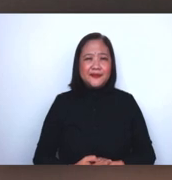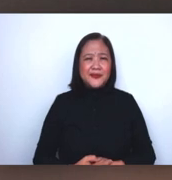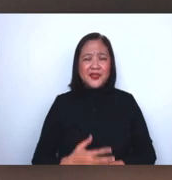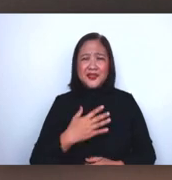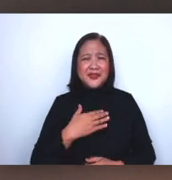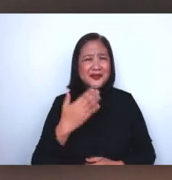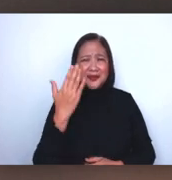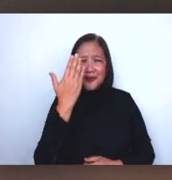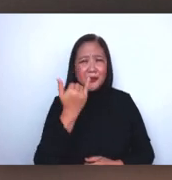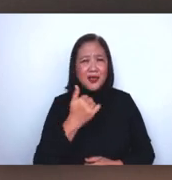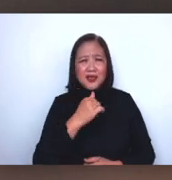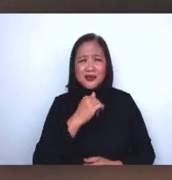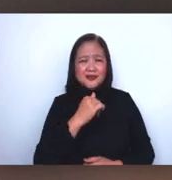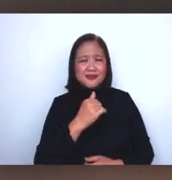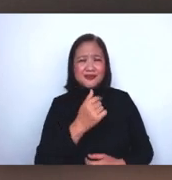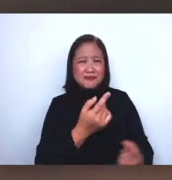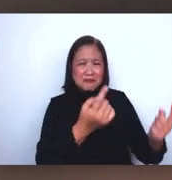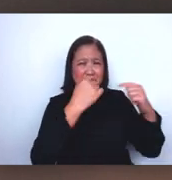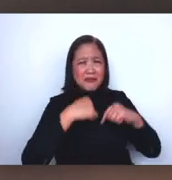Why doesn't he just come to me?